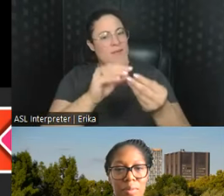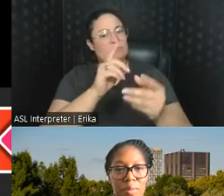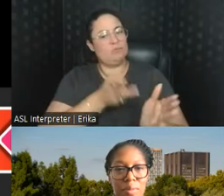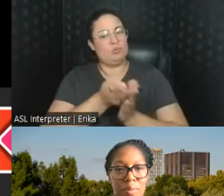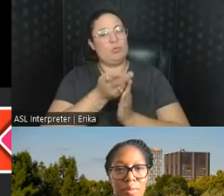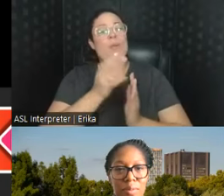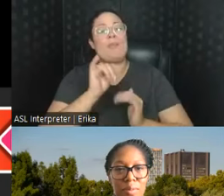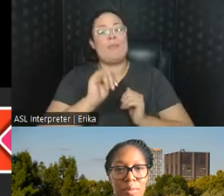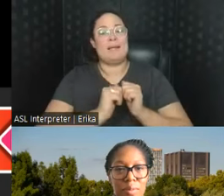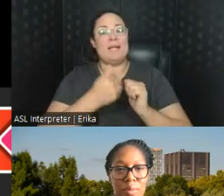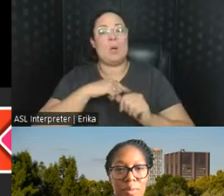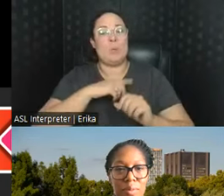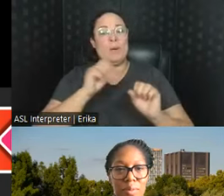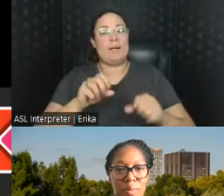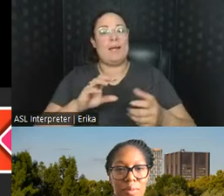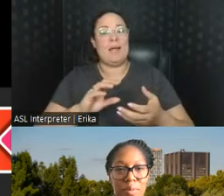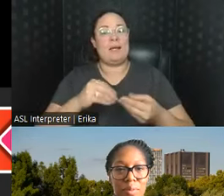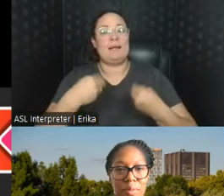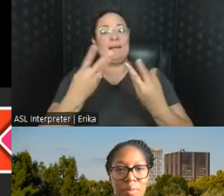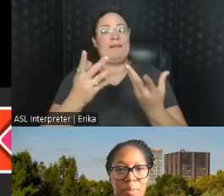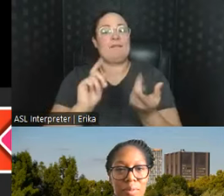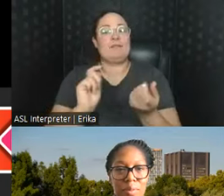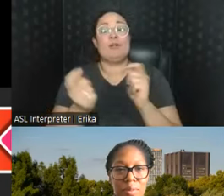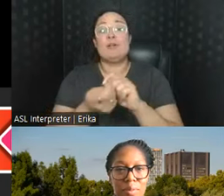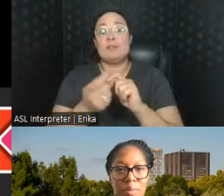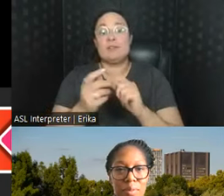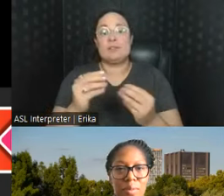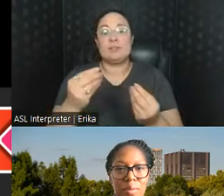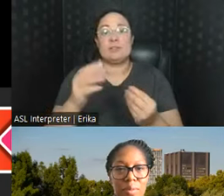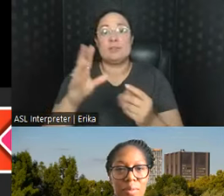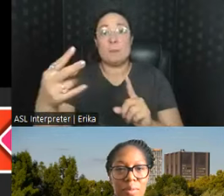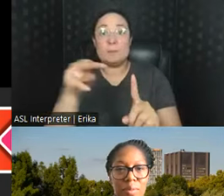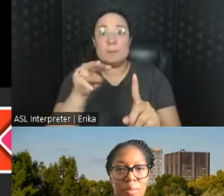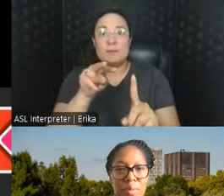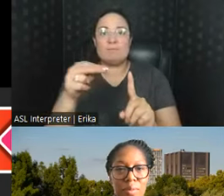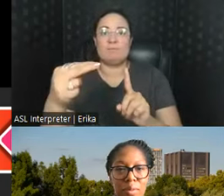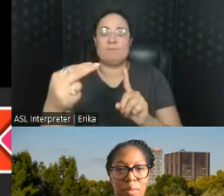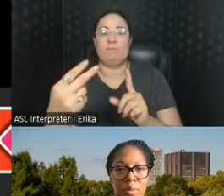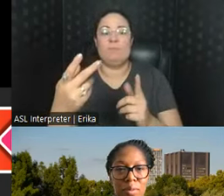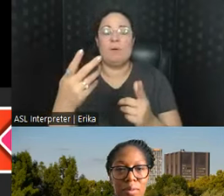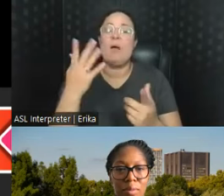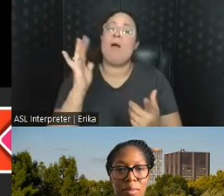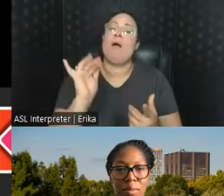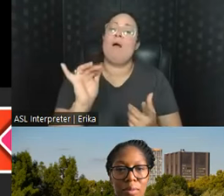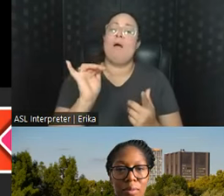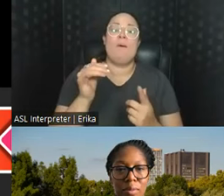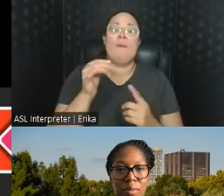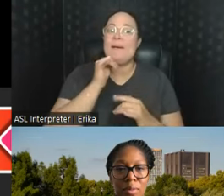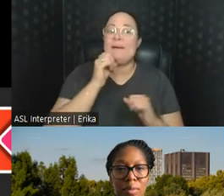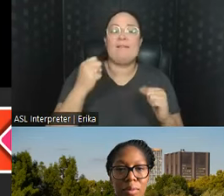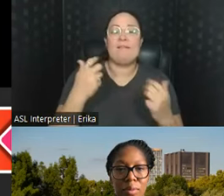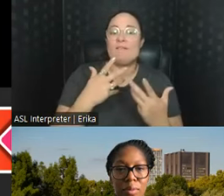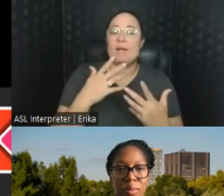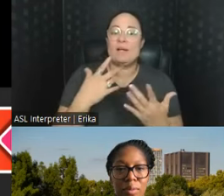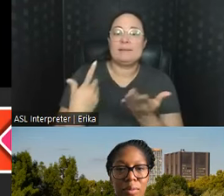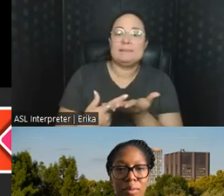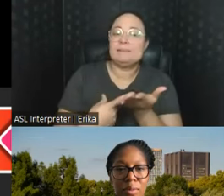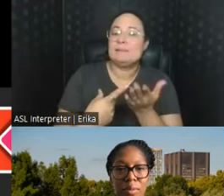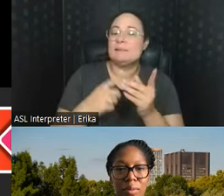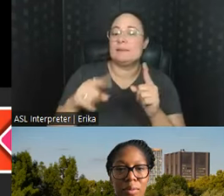way we're going to enact change and change perspectives, is by not being afraid to talk about